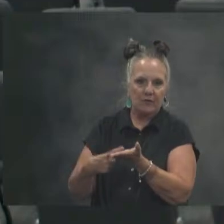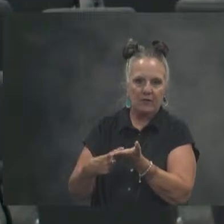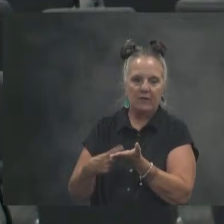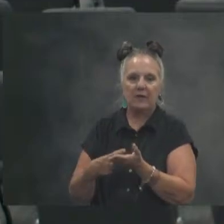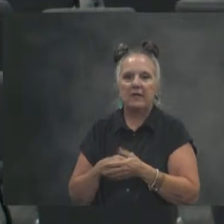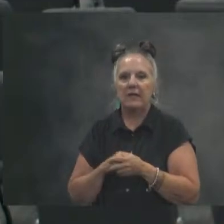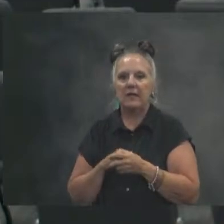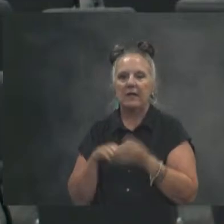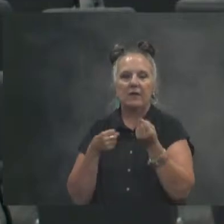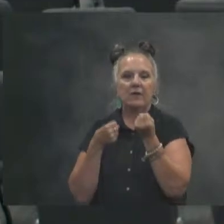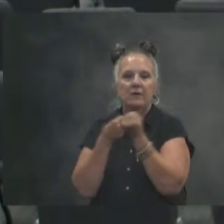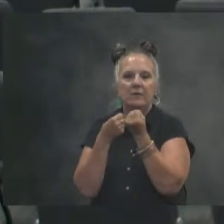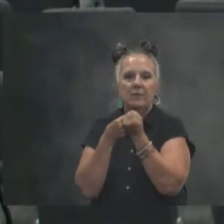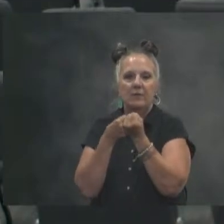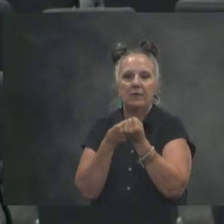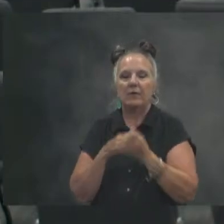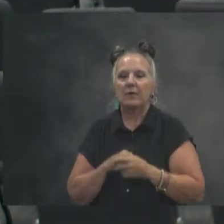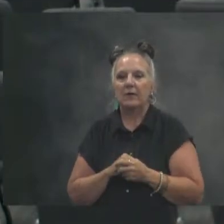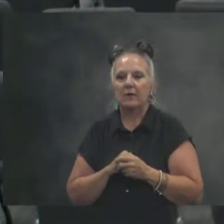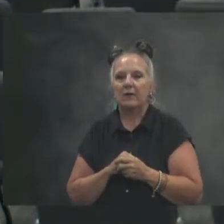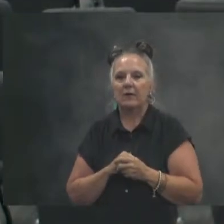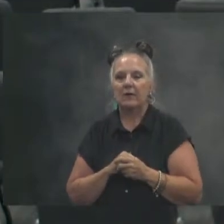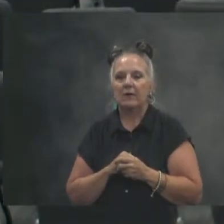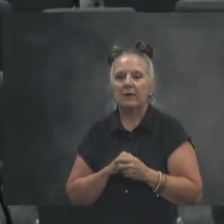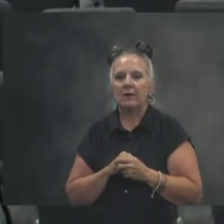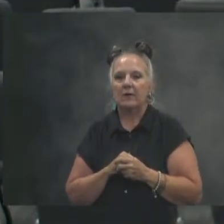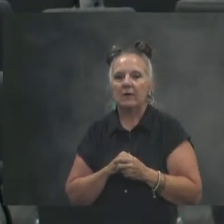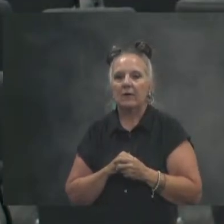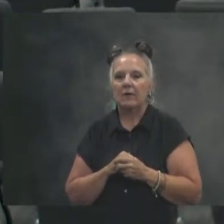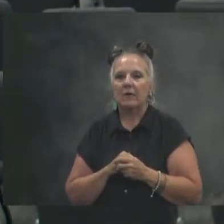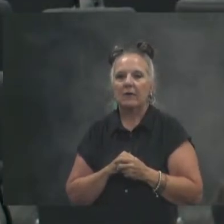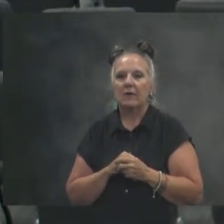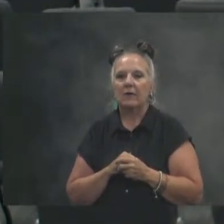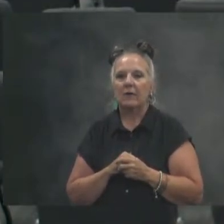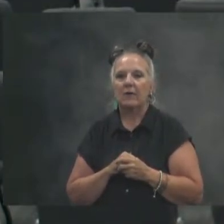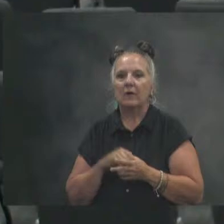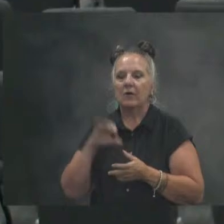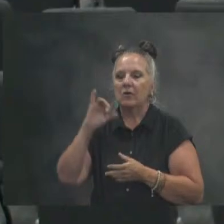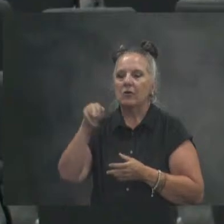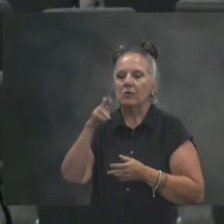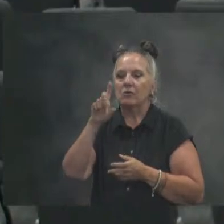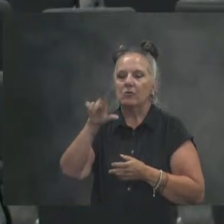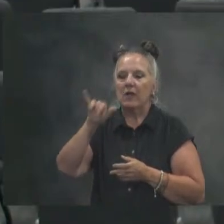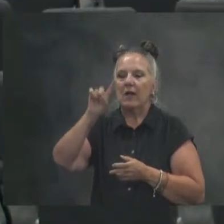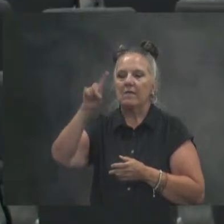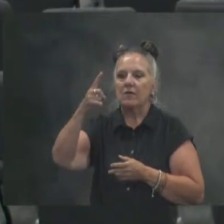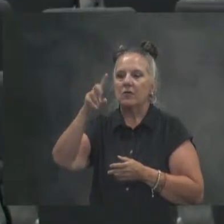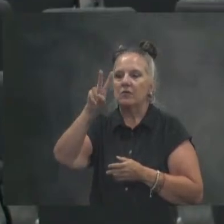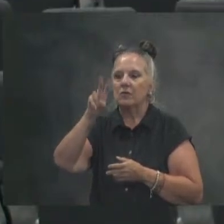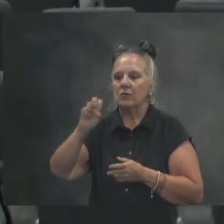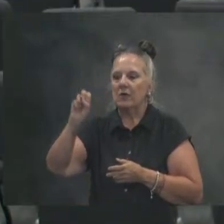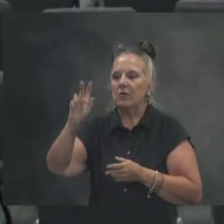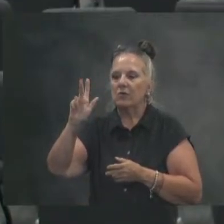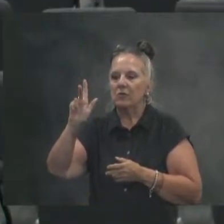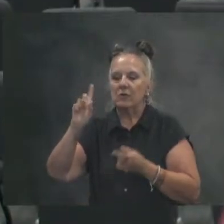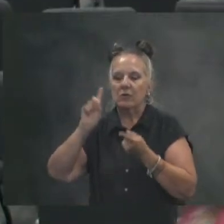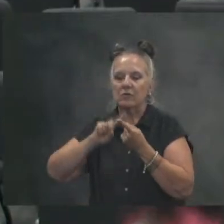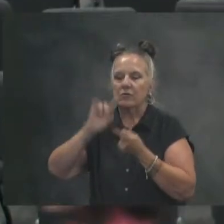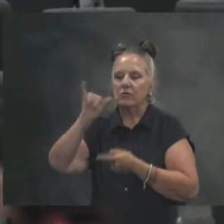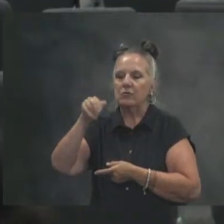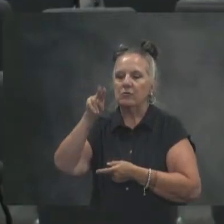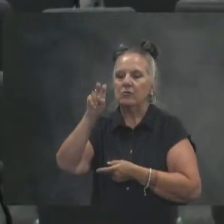Educational Support Personnel for the negotiated agreement dated July 1st, 2023 to June